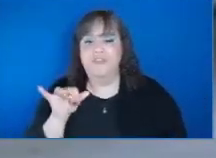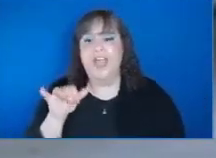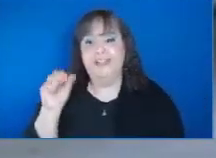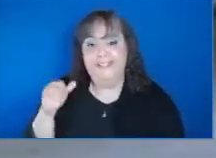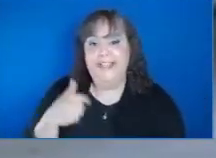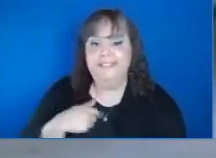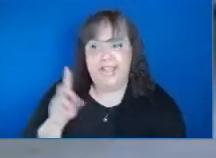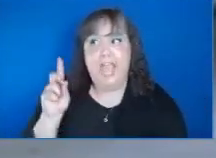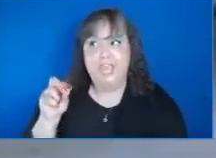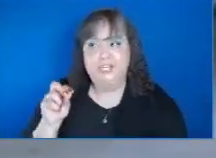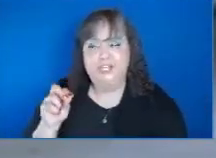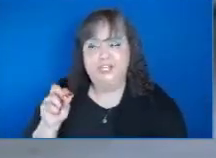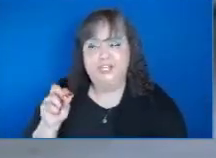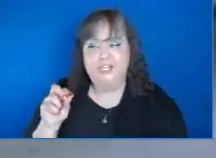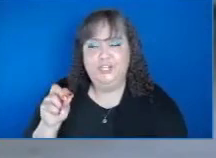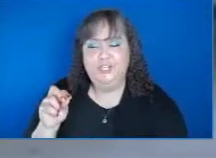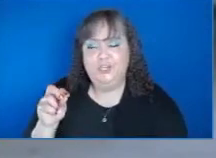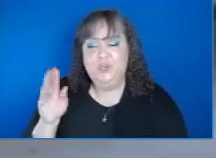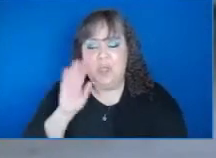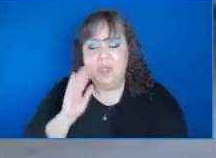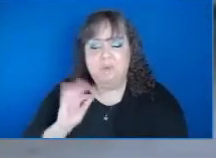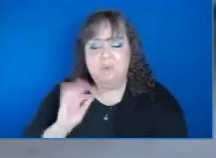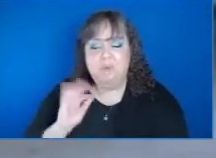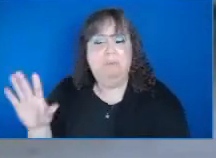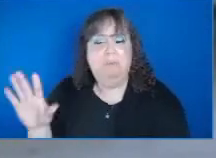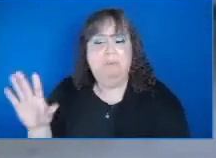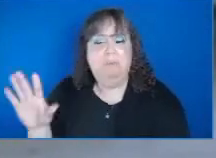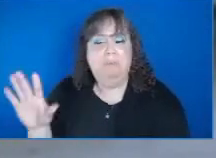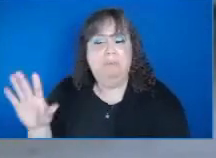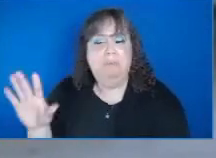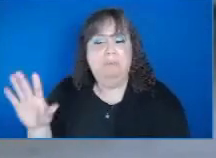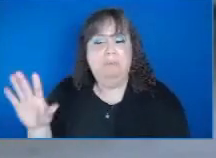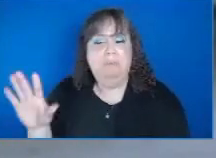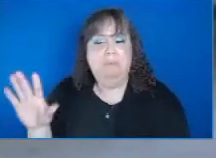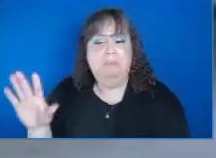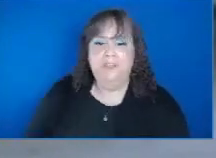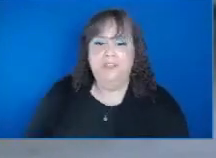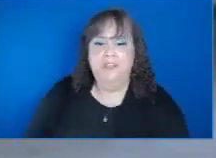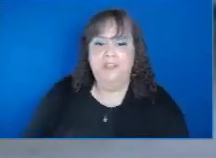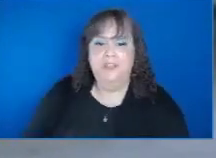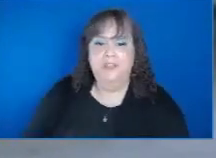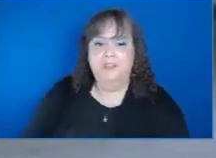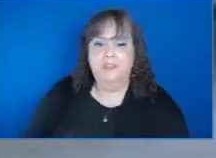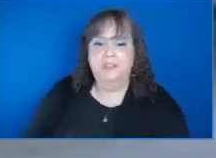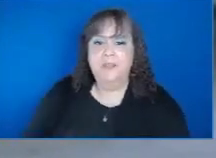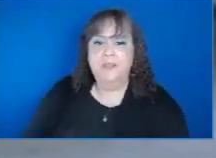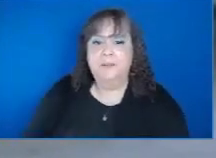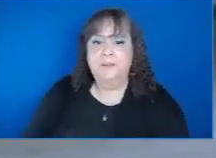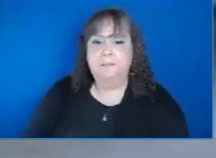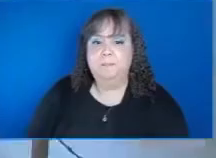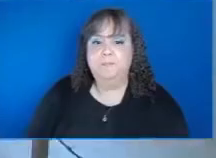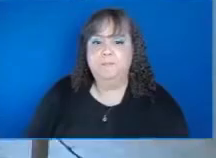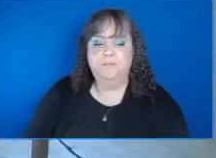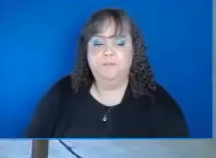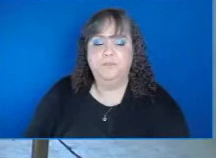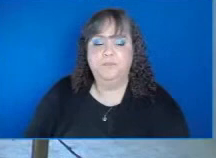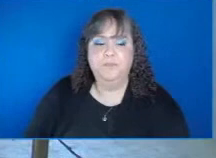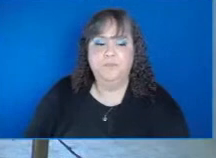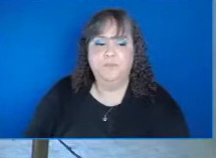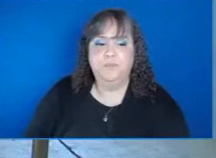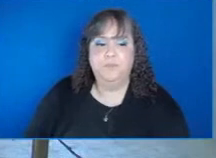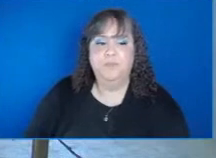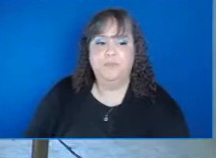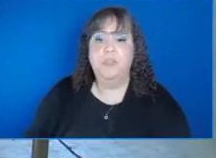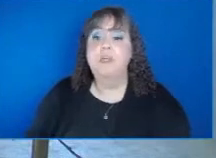tuned. You have to wait a little later in the show, but we'll tell you but how to yes, be a Planetary, be a Planetary Defender. Defender. And I will say on the DART website, we recently posted some